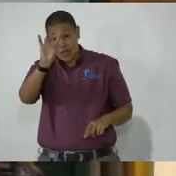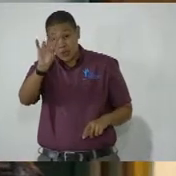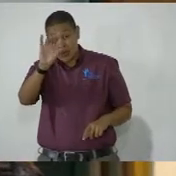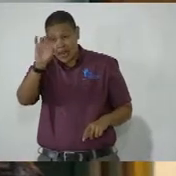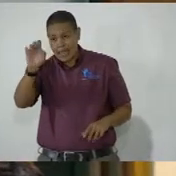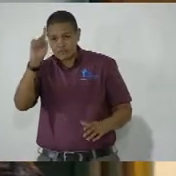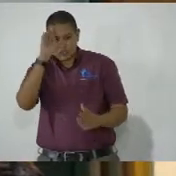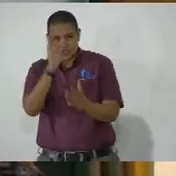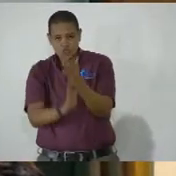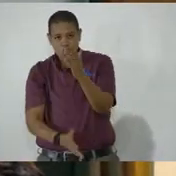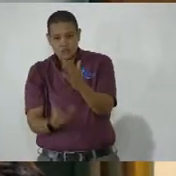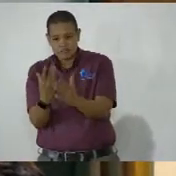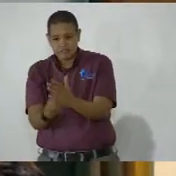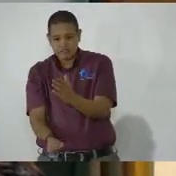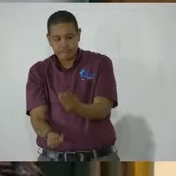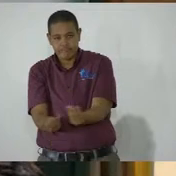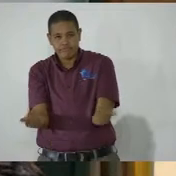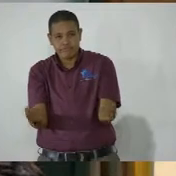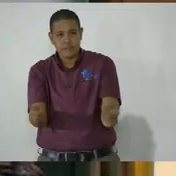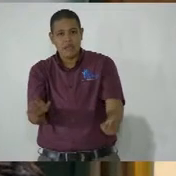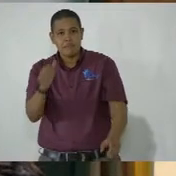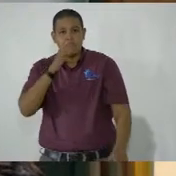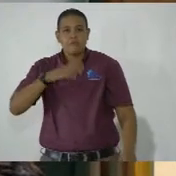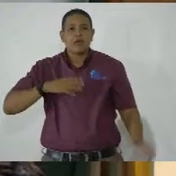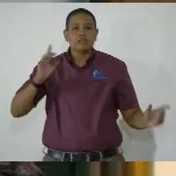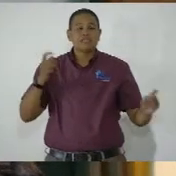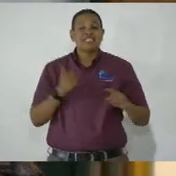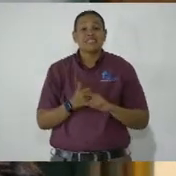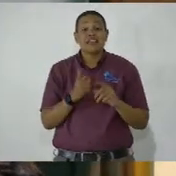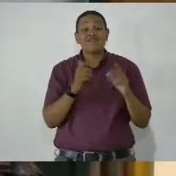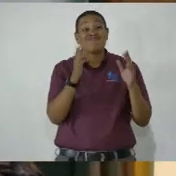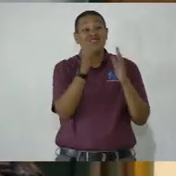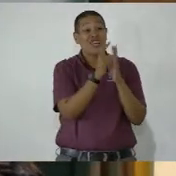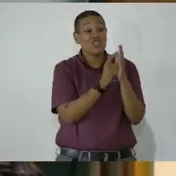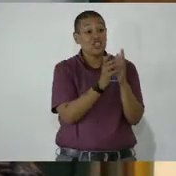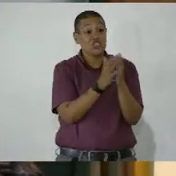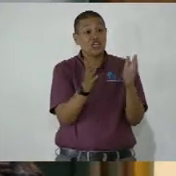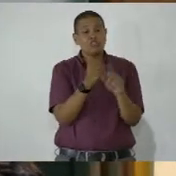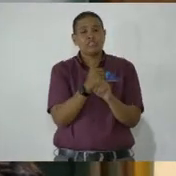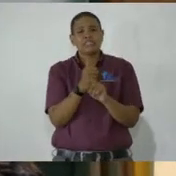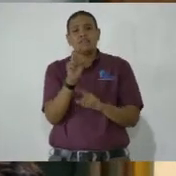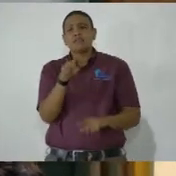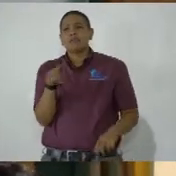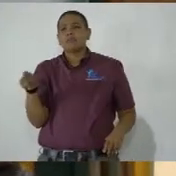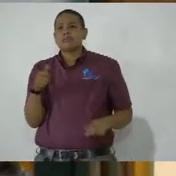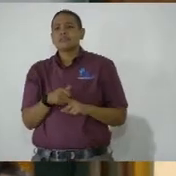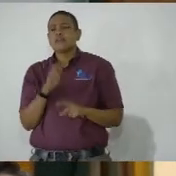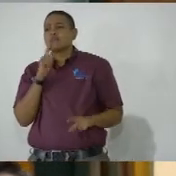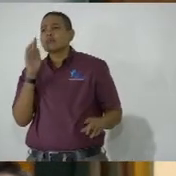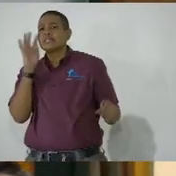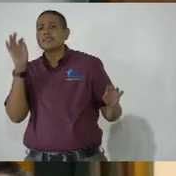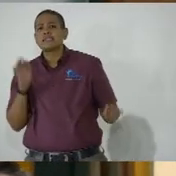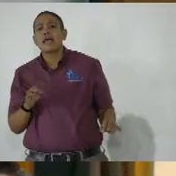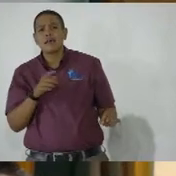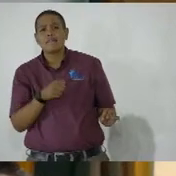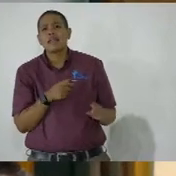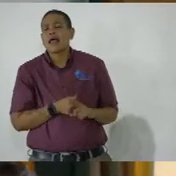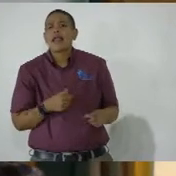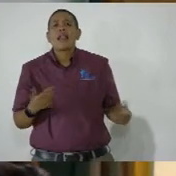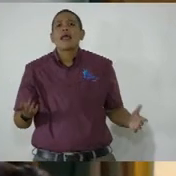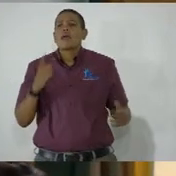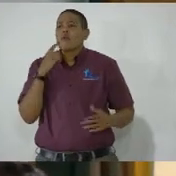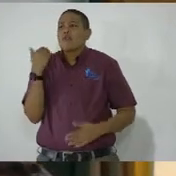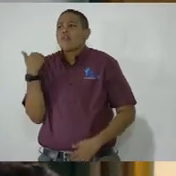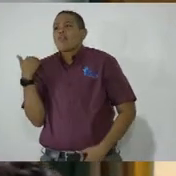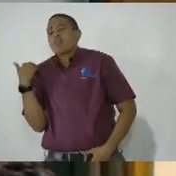of. Madam Speaker, the DPP is definitely burdened